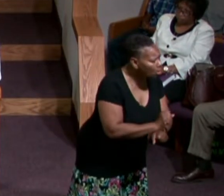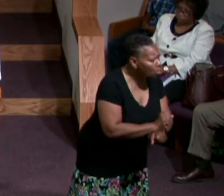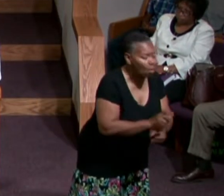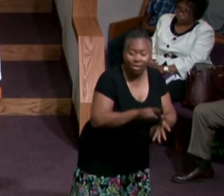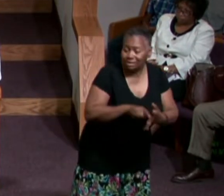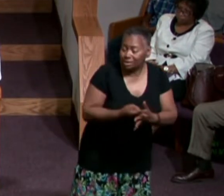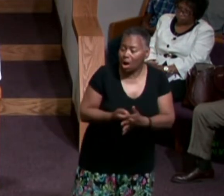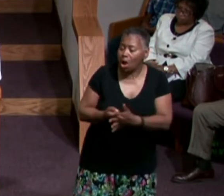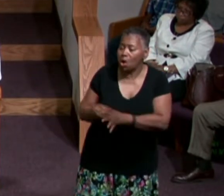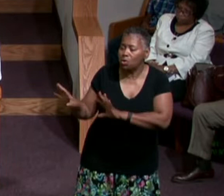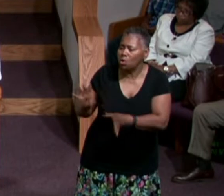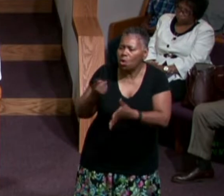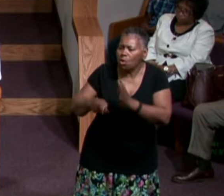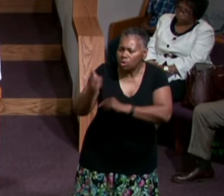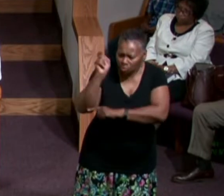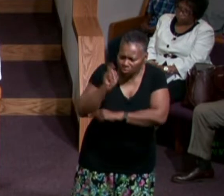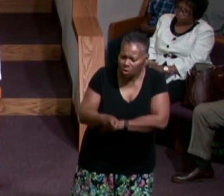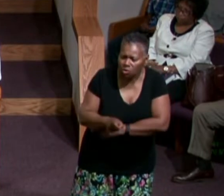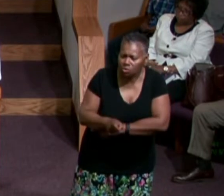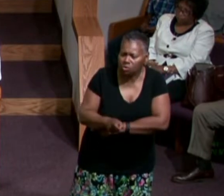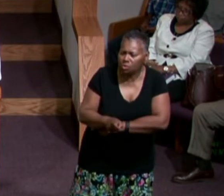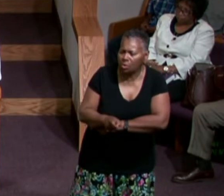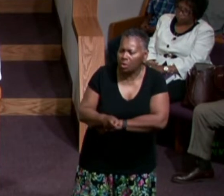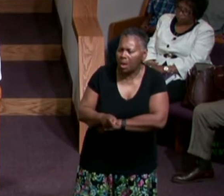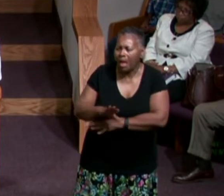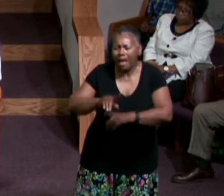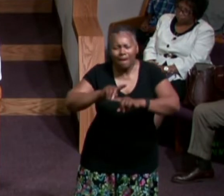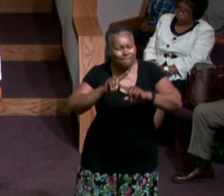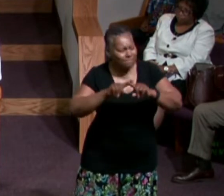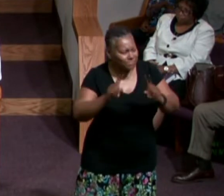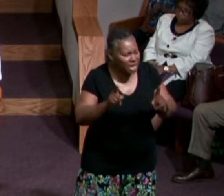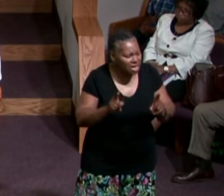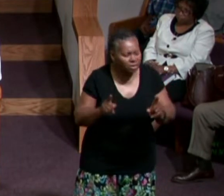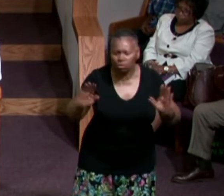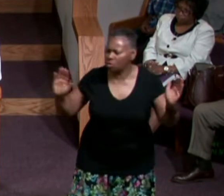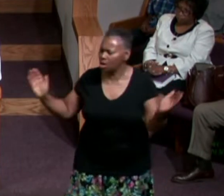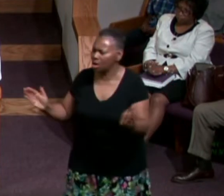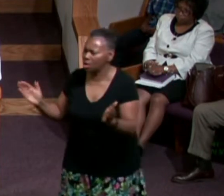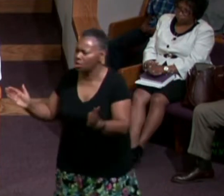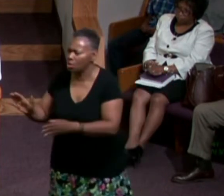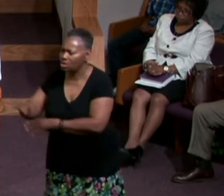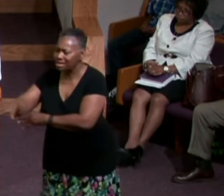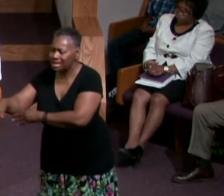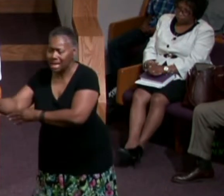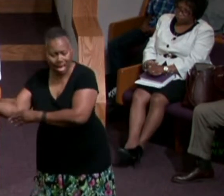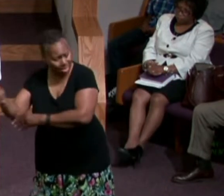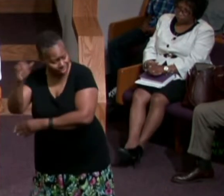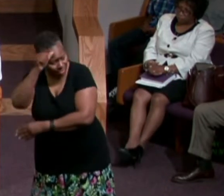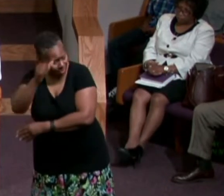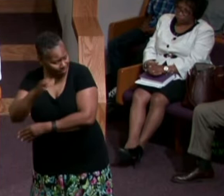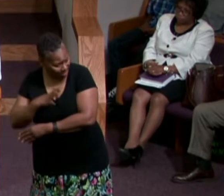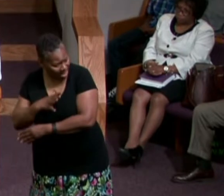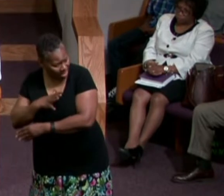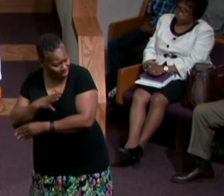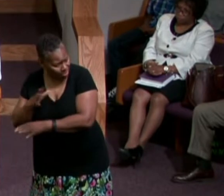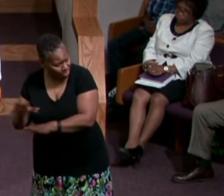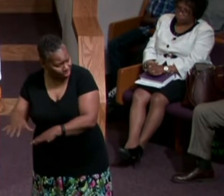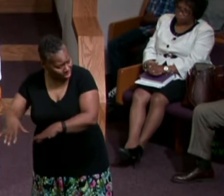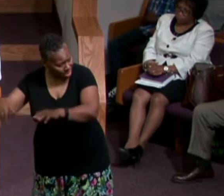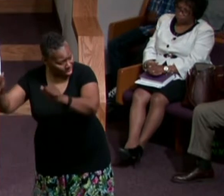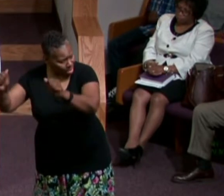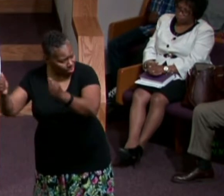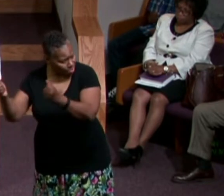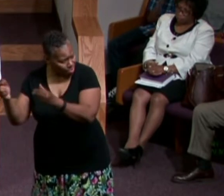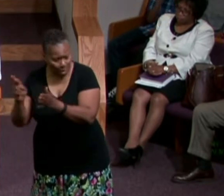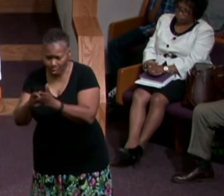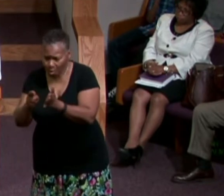led to encourage the other brothers who are fulfilling the role of father even though the children are